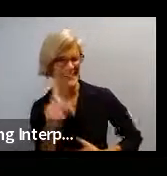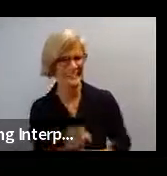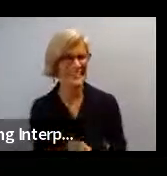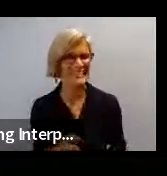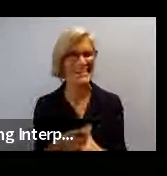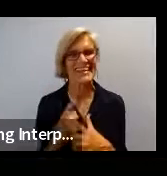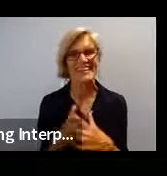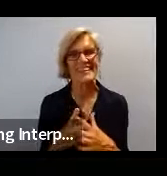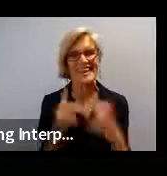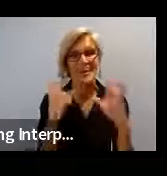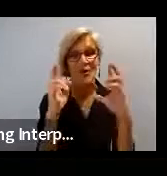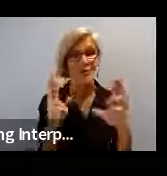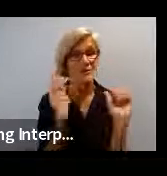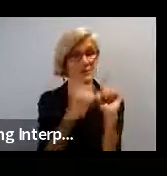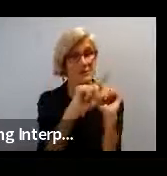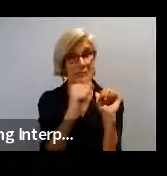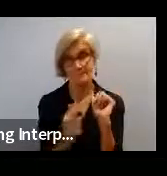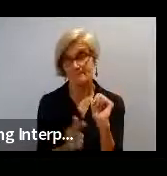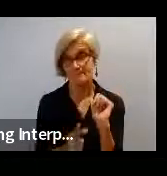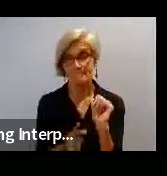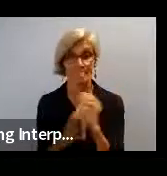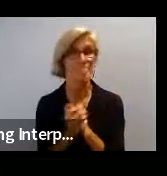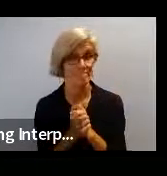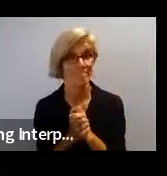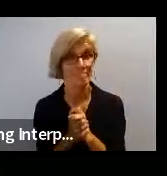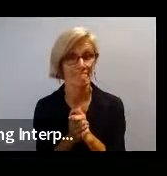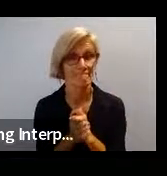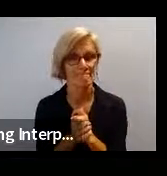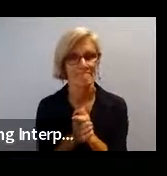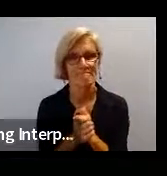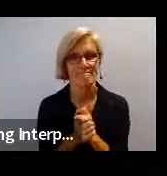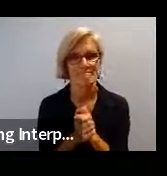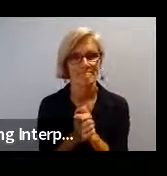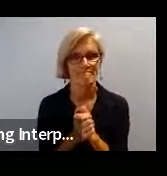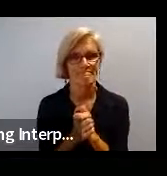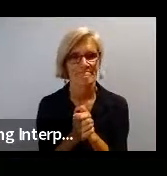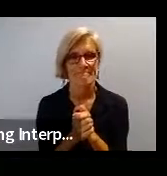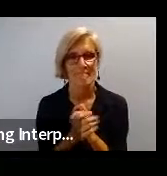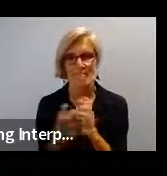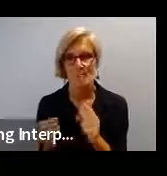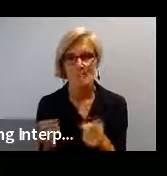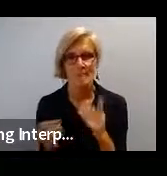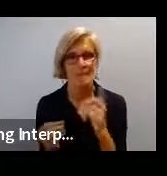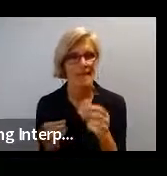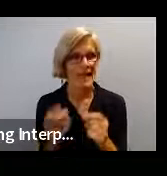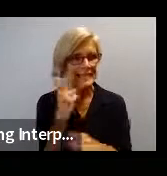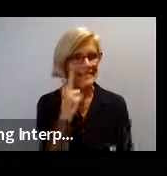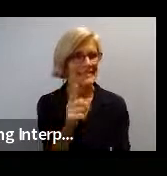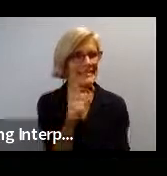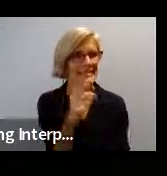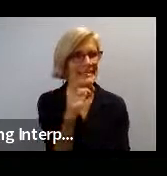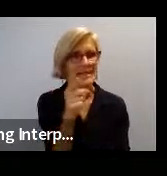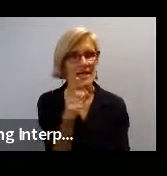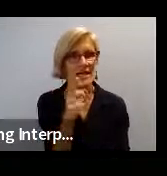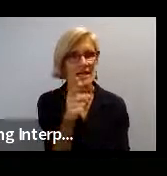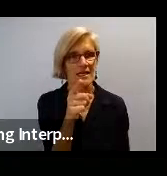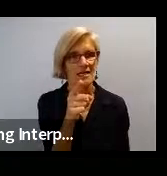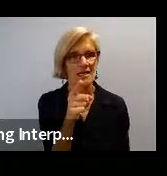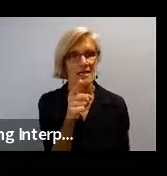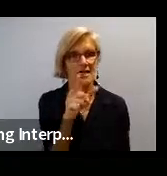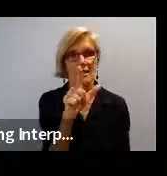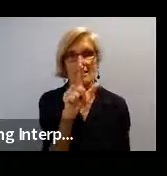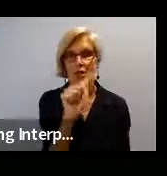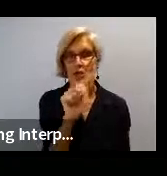will hopefully get all of those questions answered. And I first see a hand from Miss